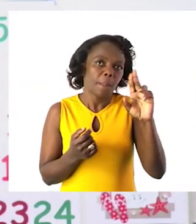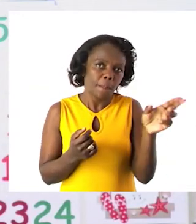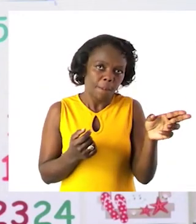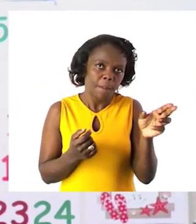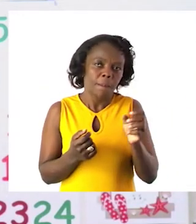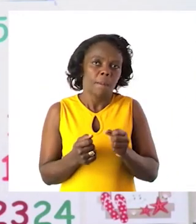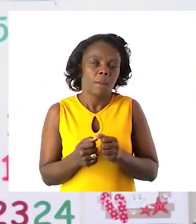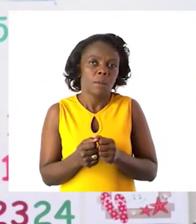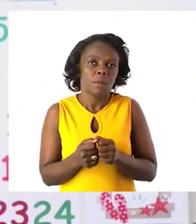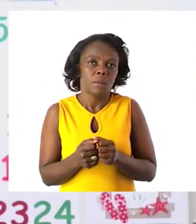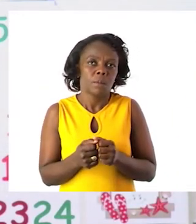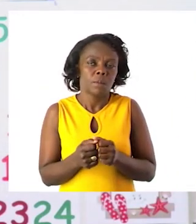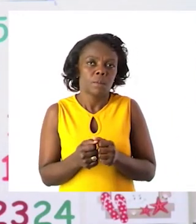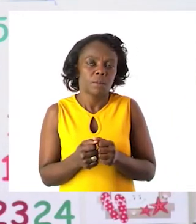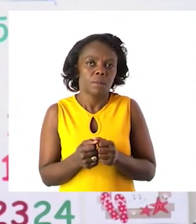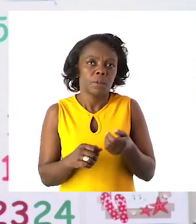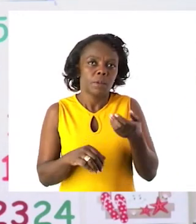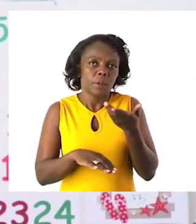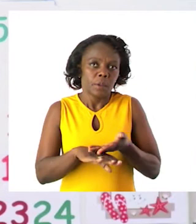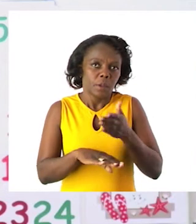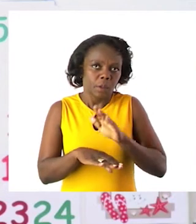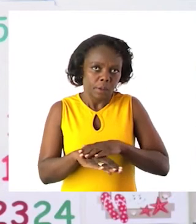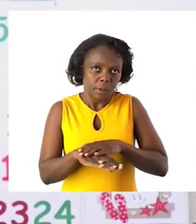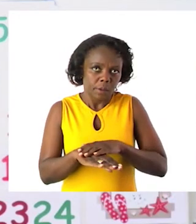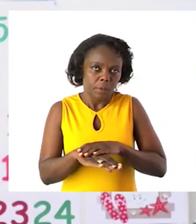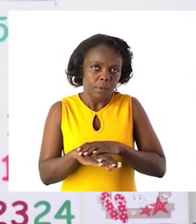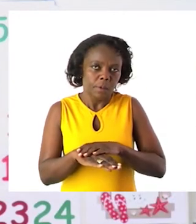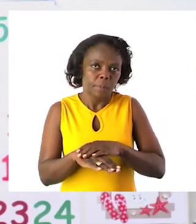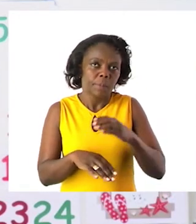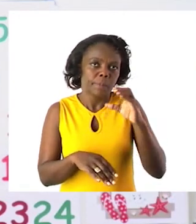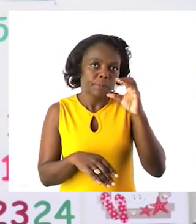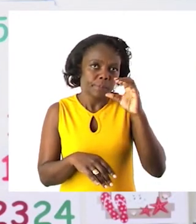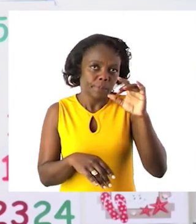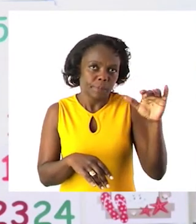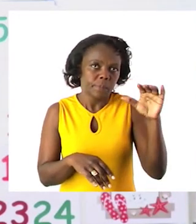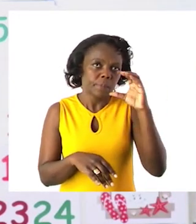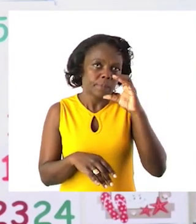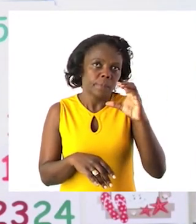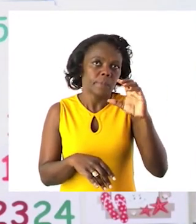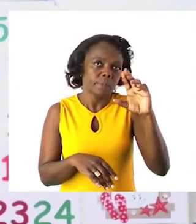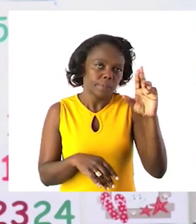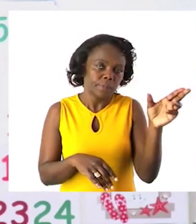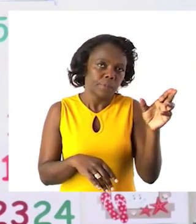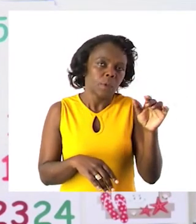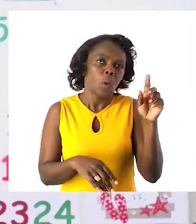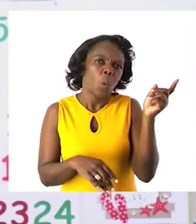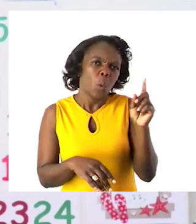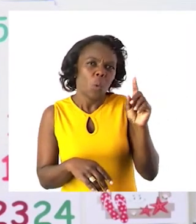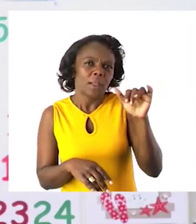going to start with giving you the examples of a ch. What word can have a ch?